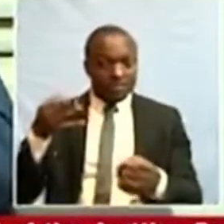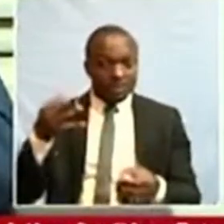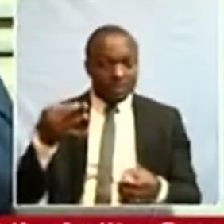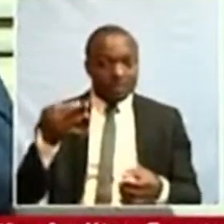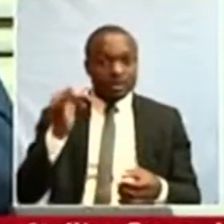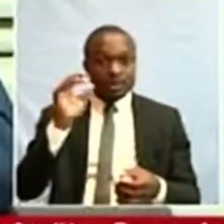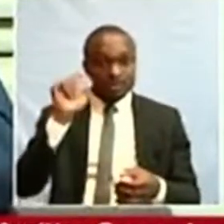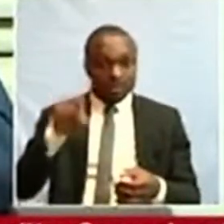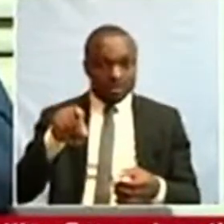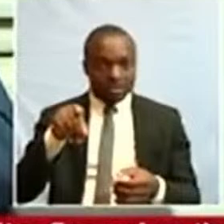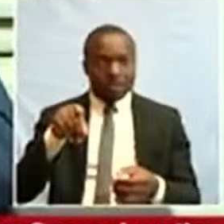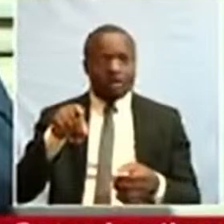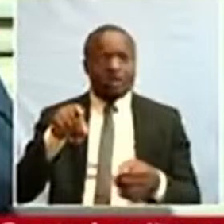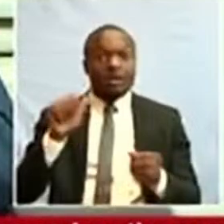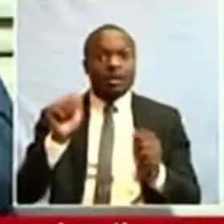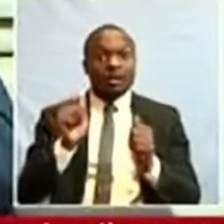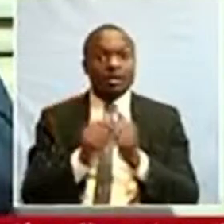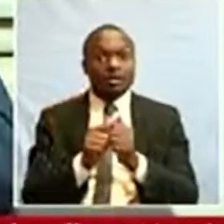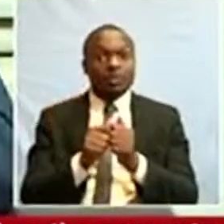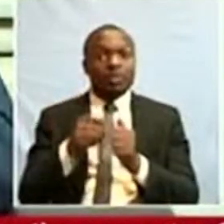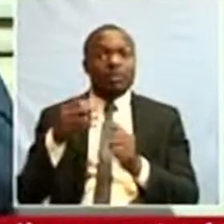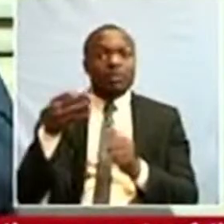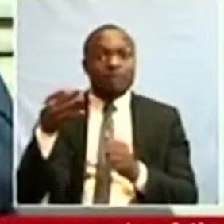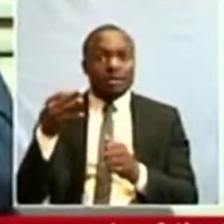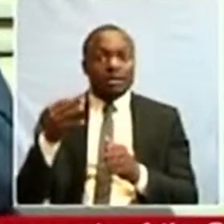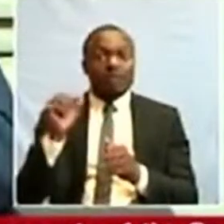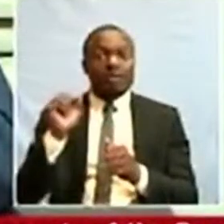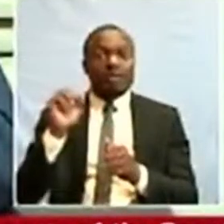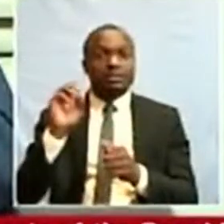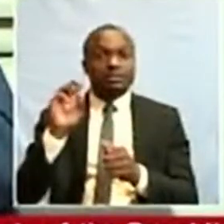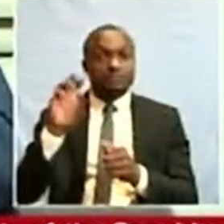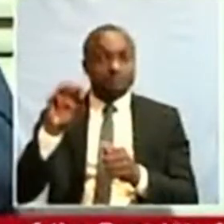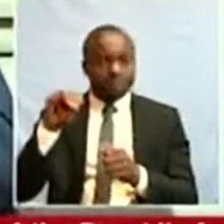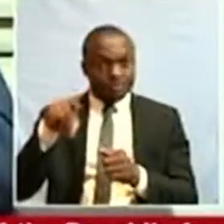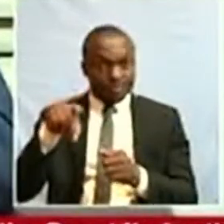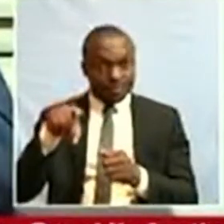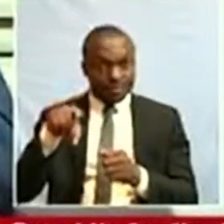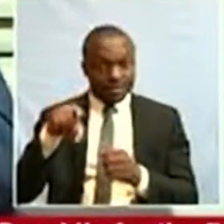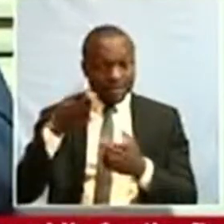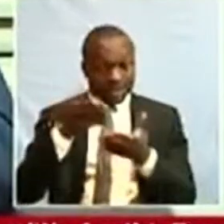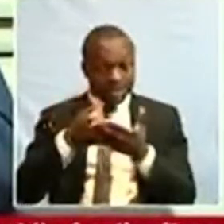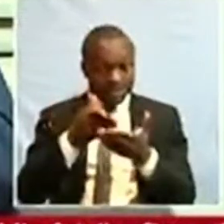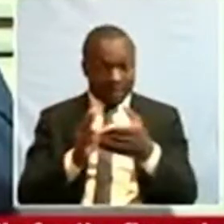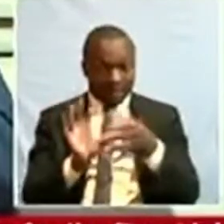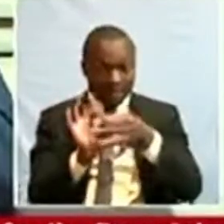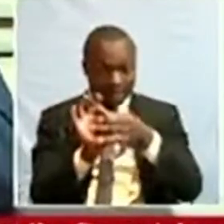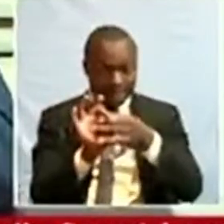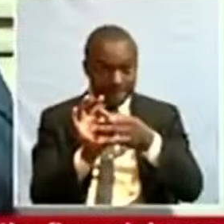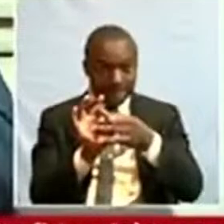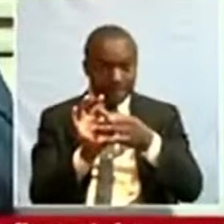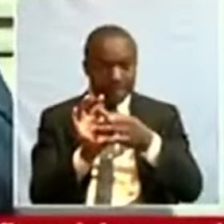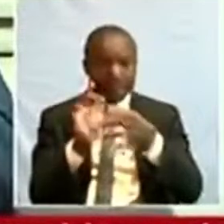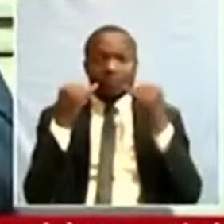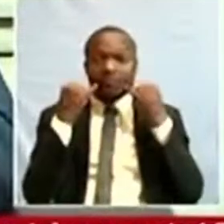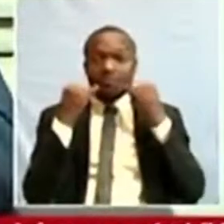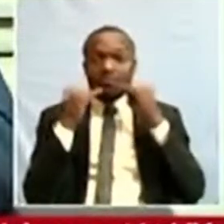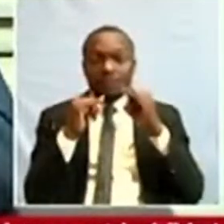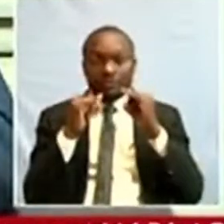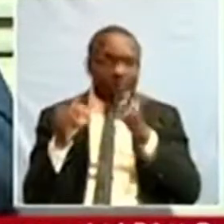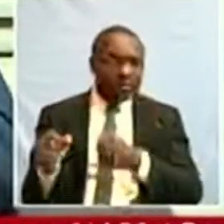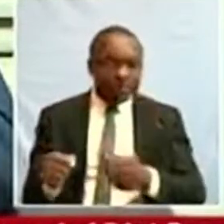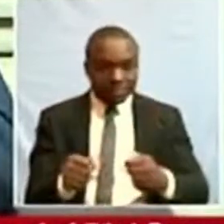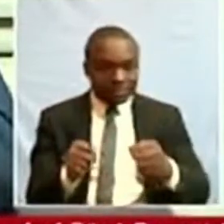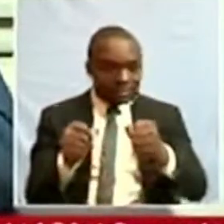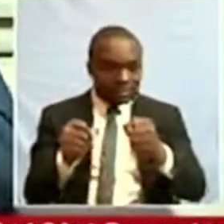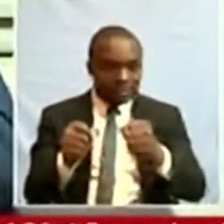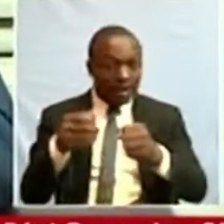and FSP, because through this new direct integration of our database of beneficiaries and the database for